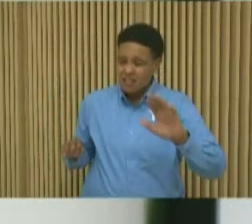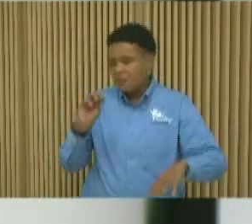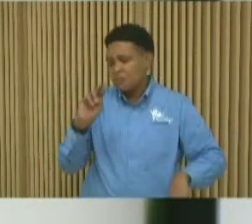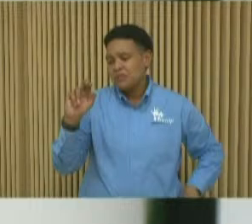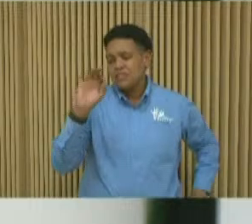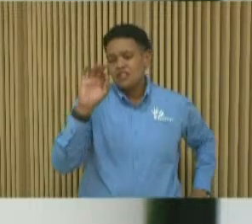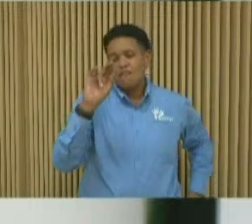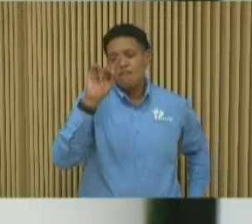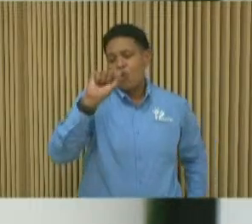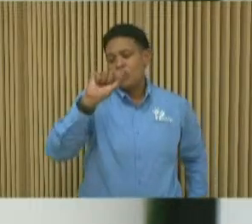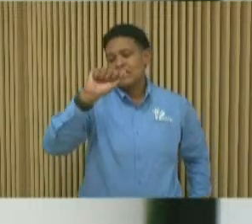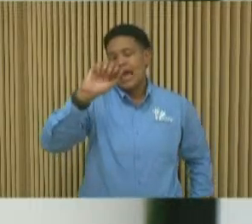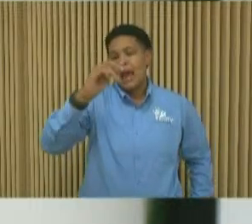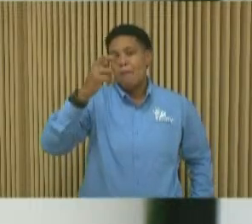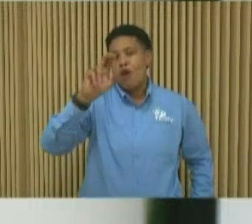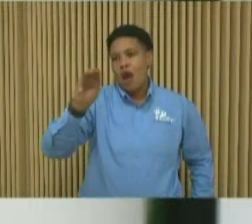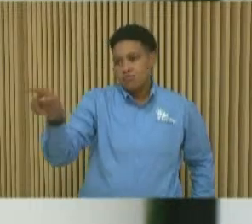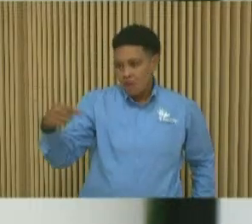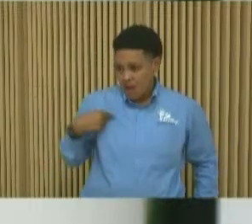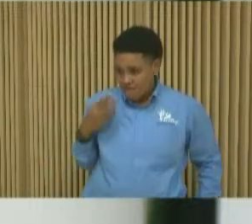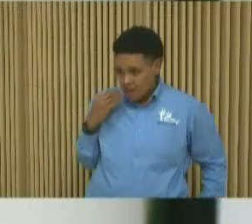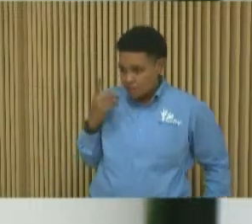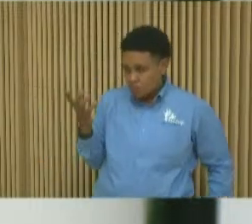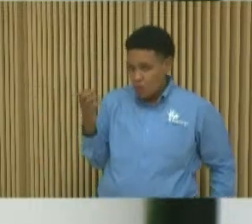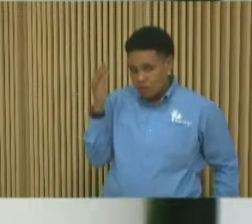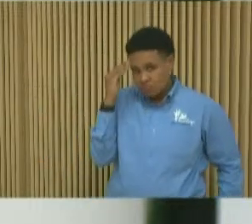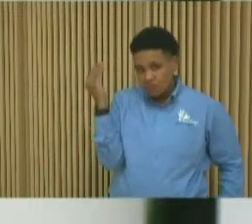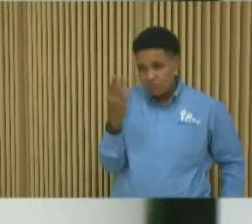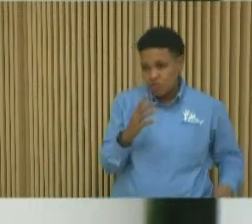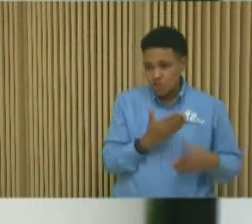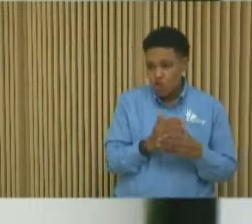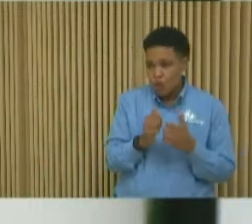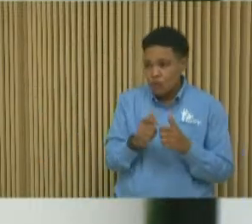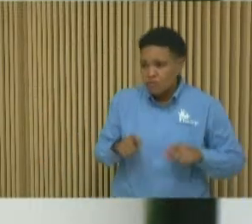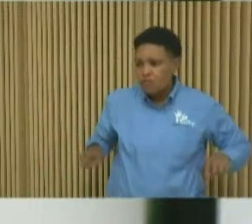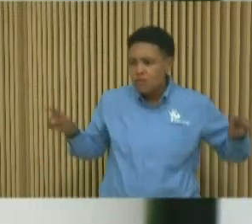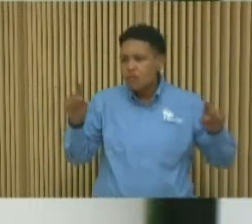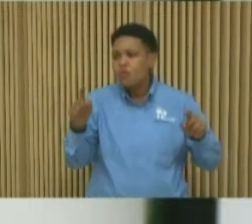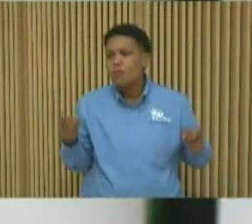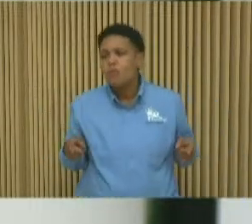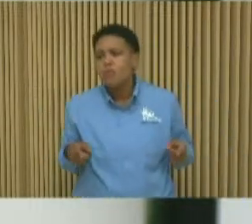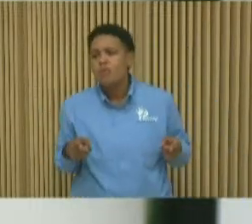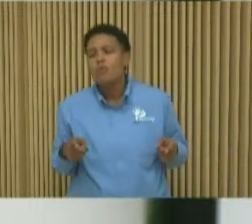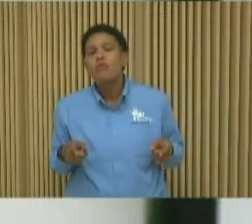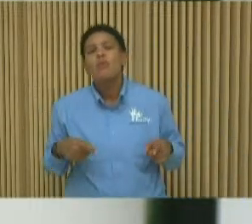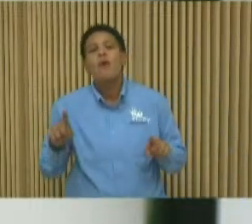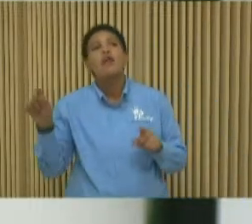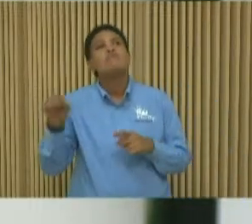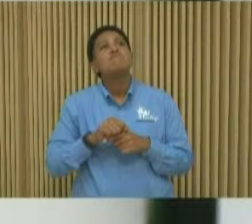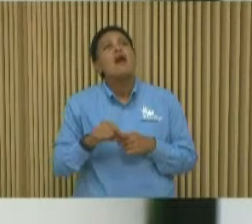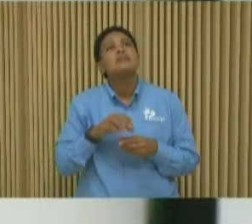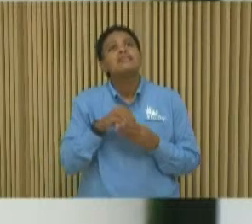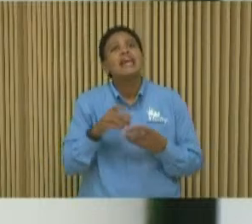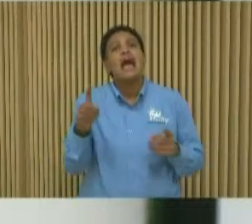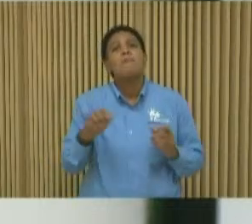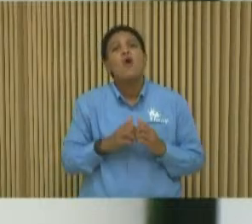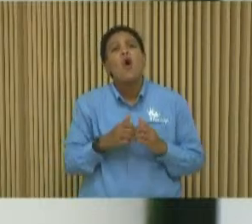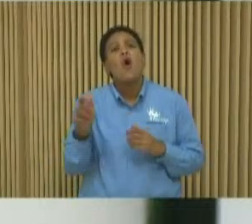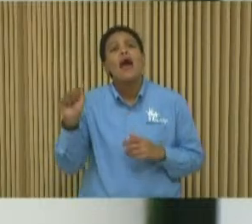have to ask you if you have any experiences that you would like to share with us, while you're practicing,